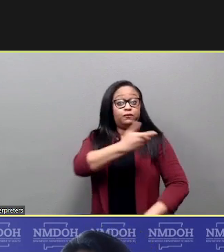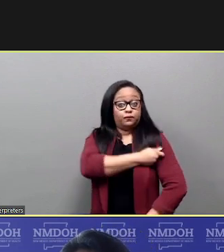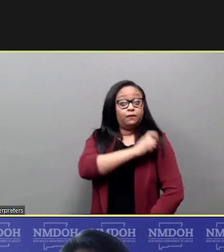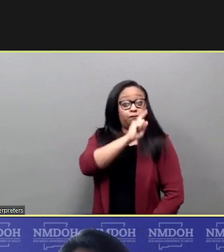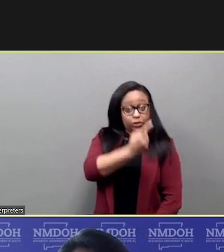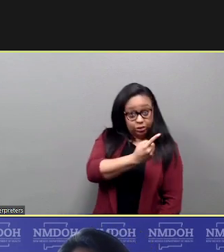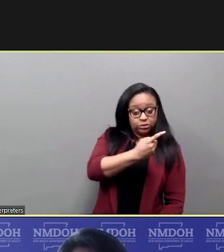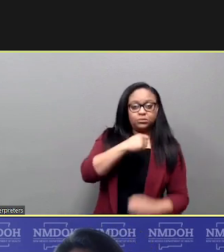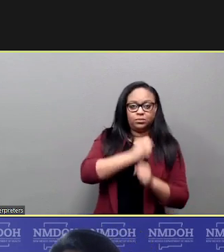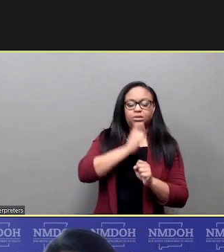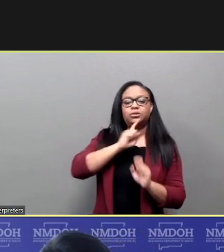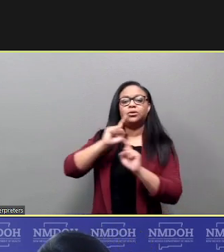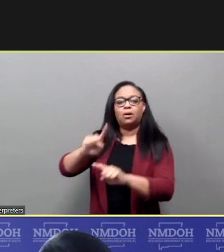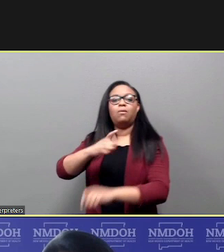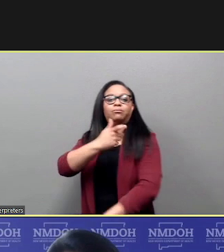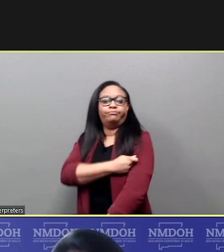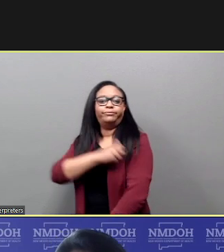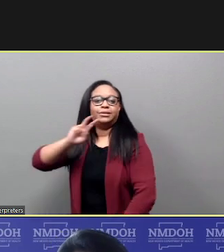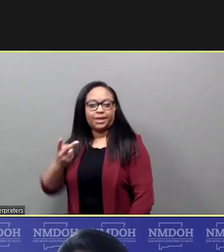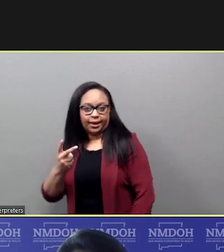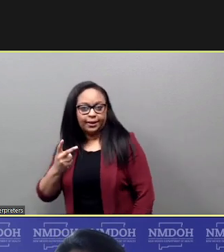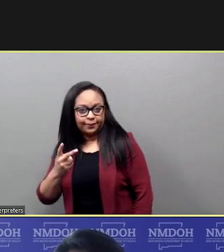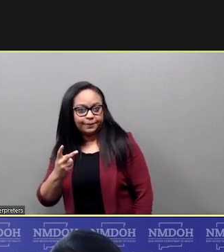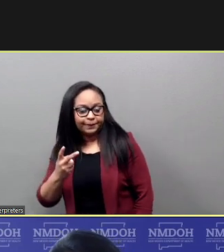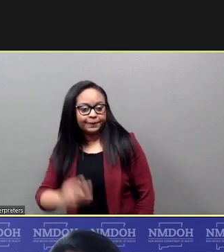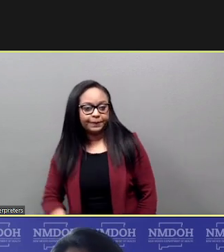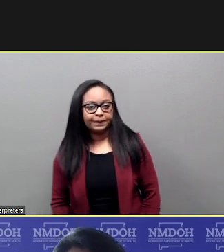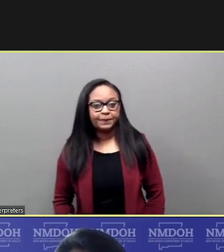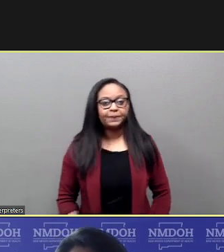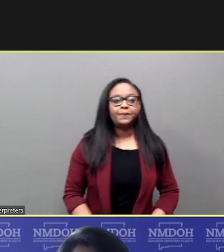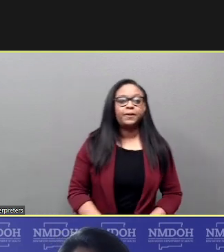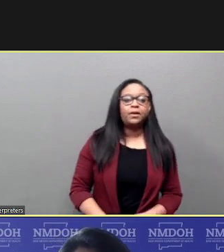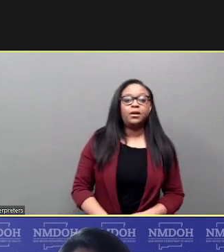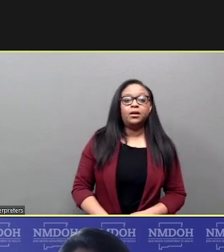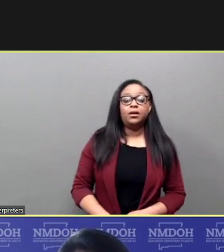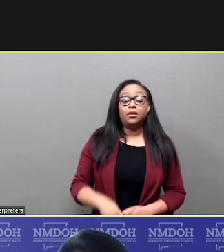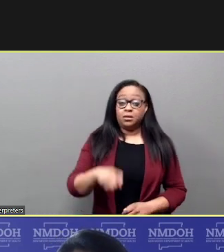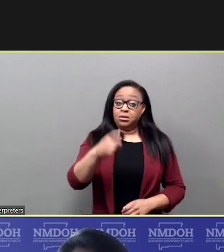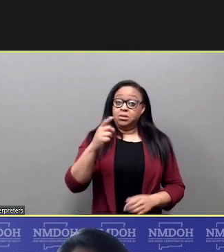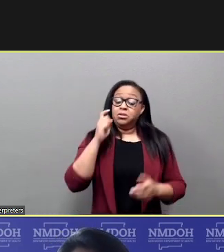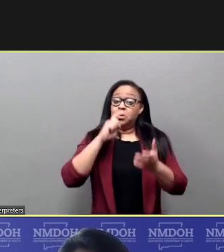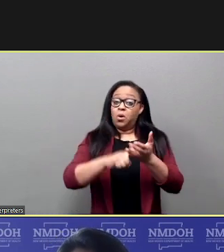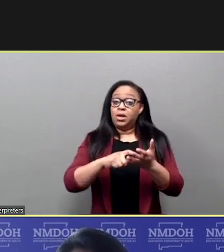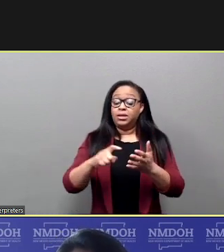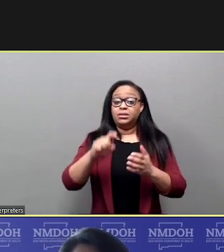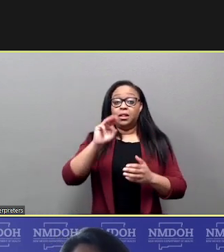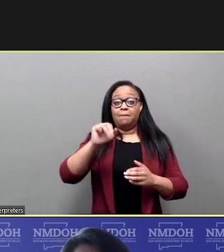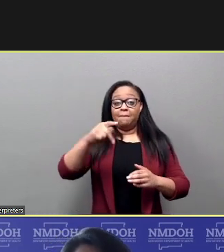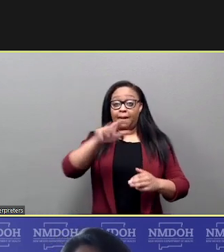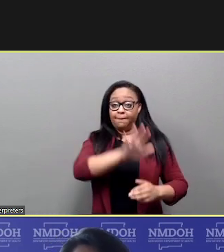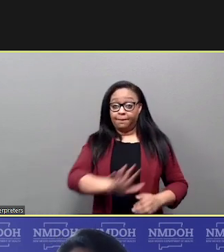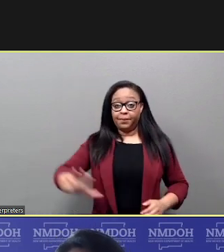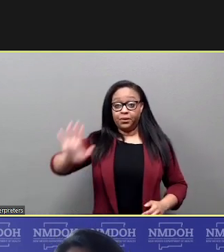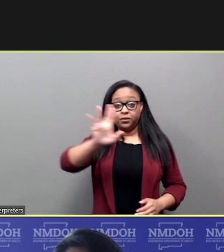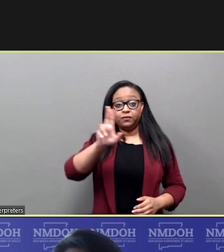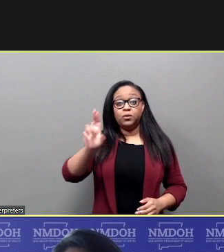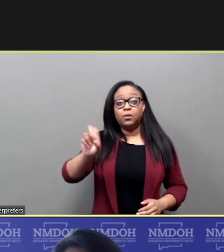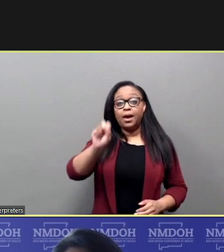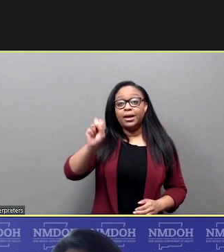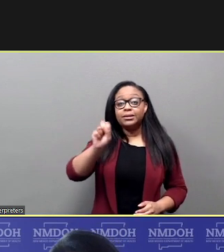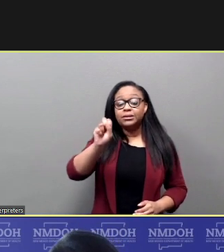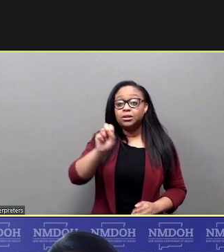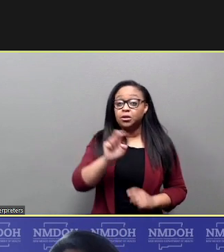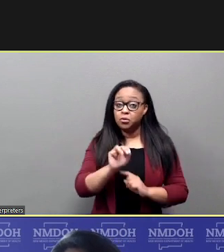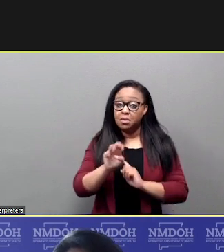protection. As you can see, cases in New Mexico are low compared to the rest of the country. It's 52. Deaths in the US